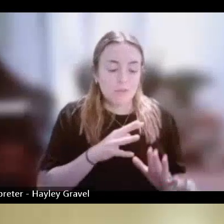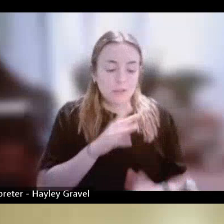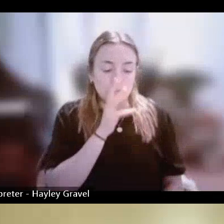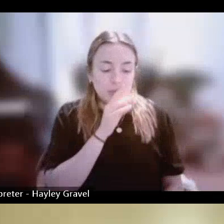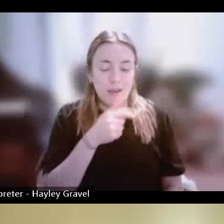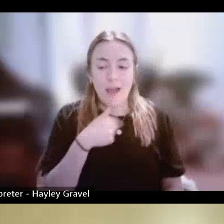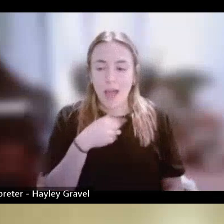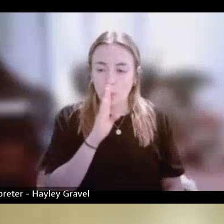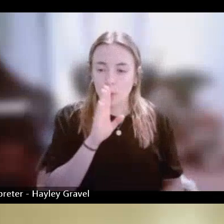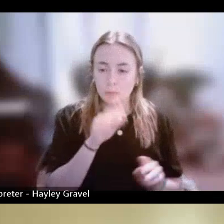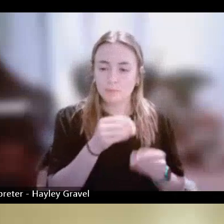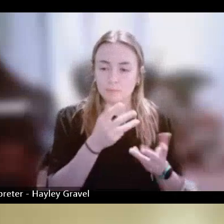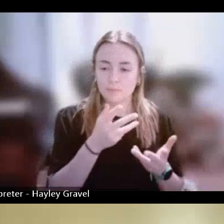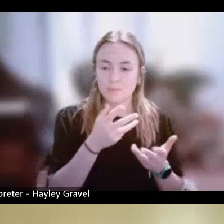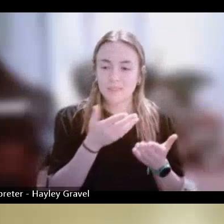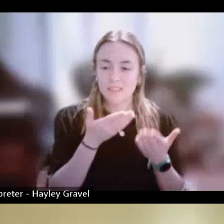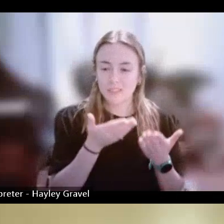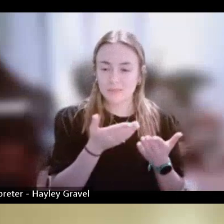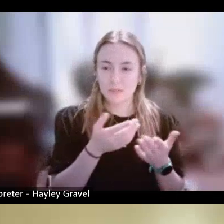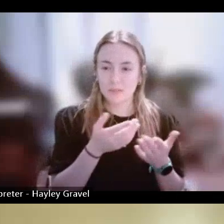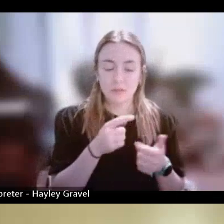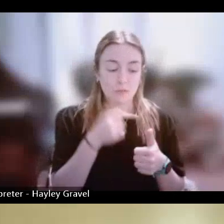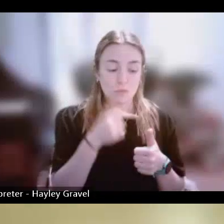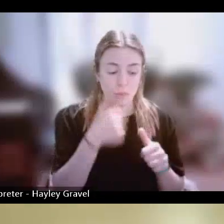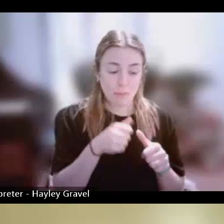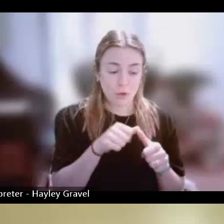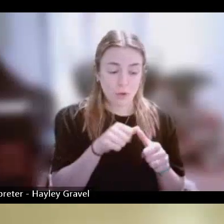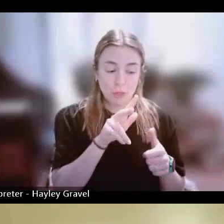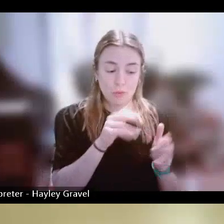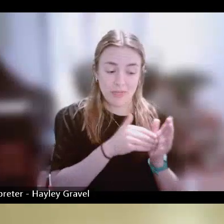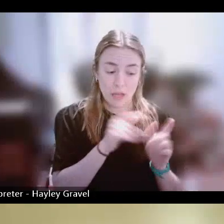now. Remembering it's a 3,000 word paper.